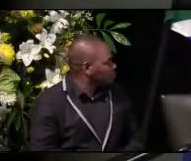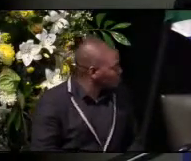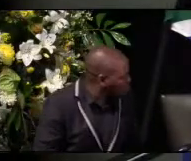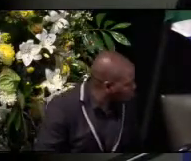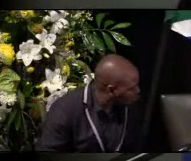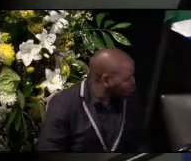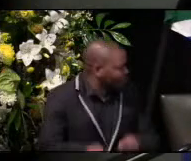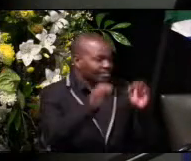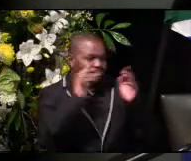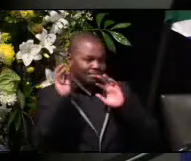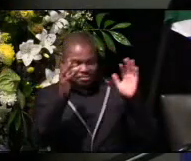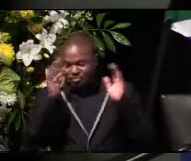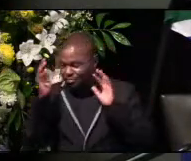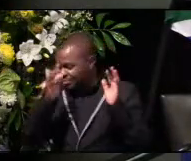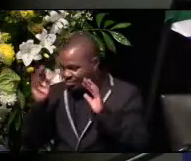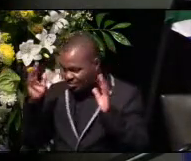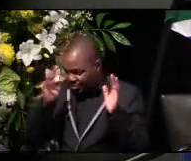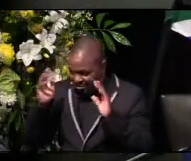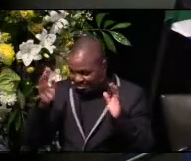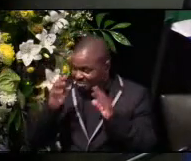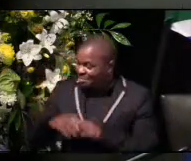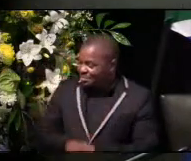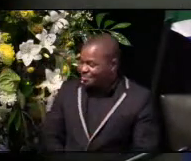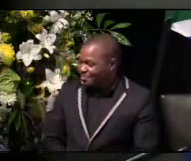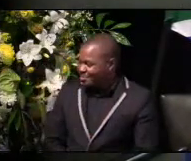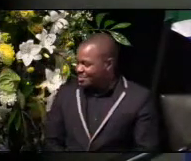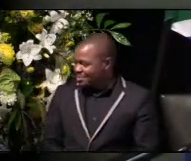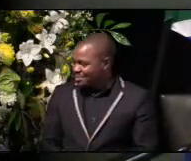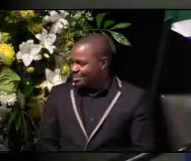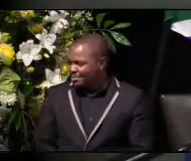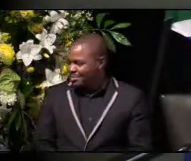are you leaving no if someone can tell you